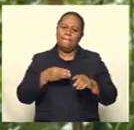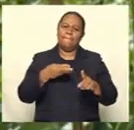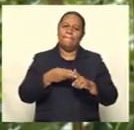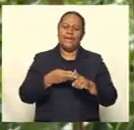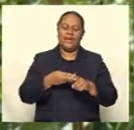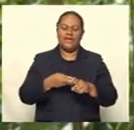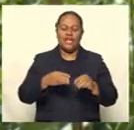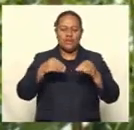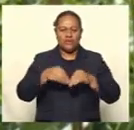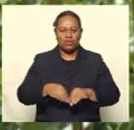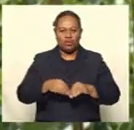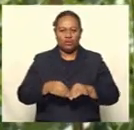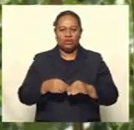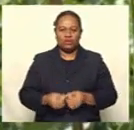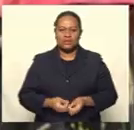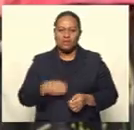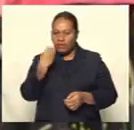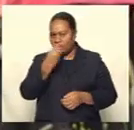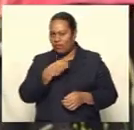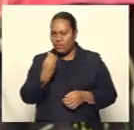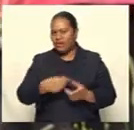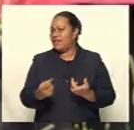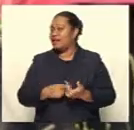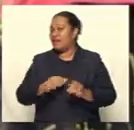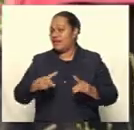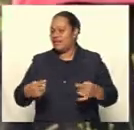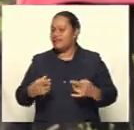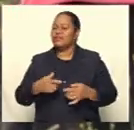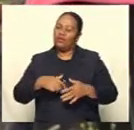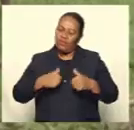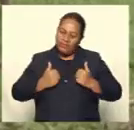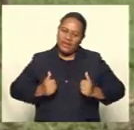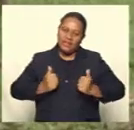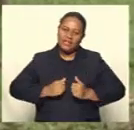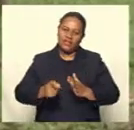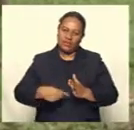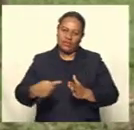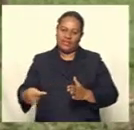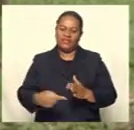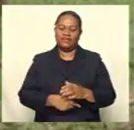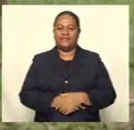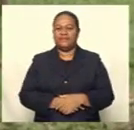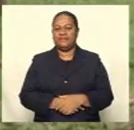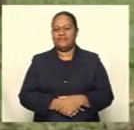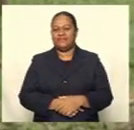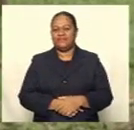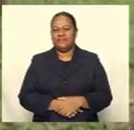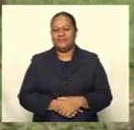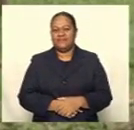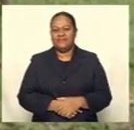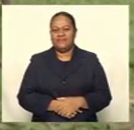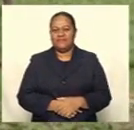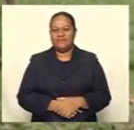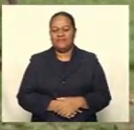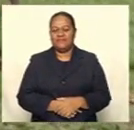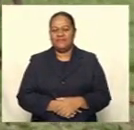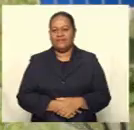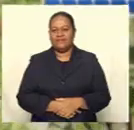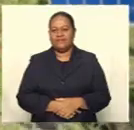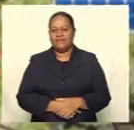for the villagers, and they're continuing the practice in their new environment. Eleanor Torangaiviu, FBC News.